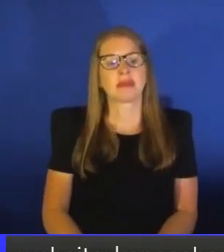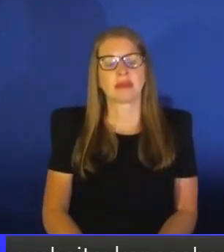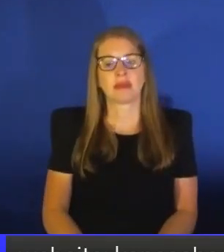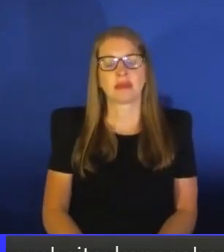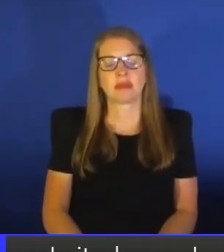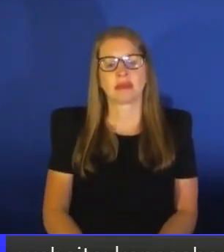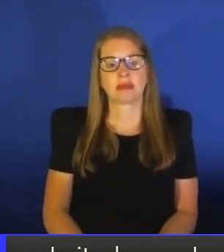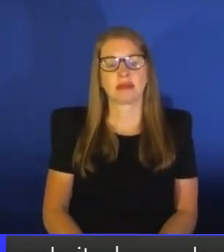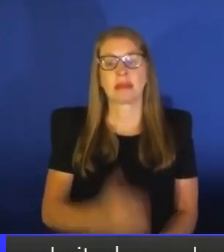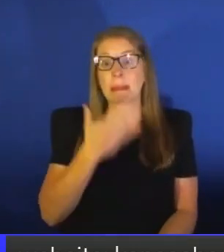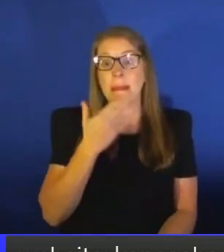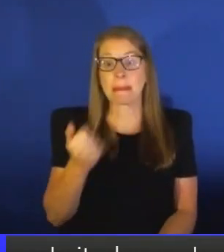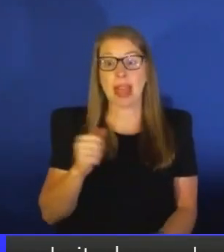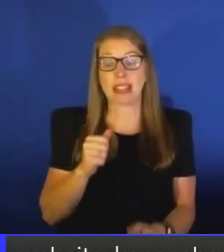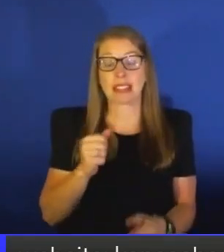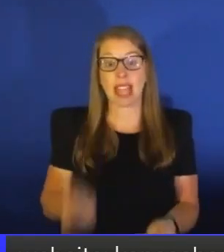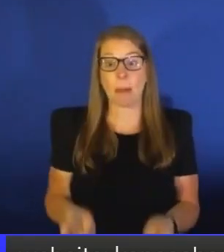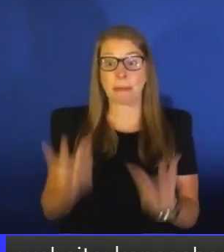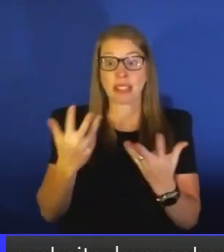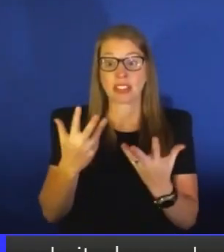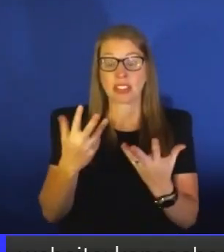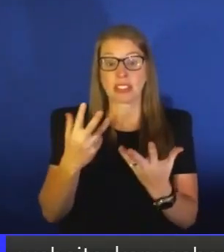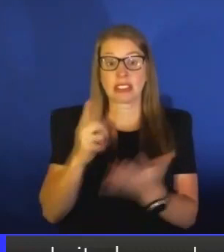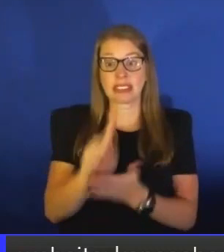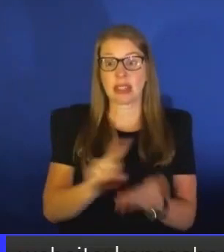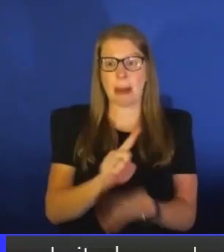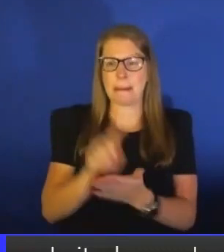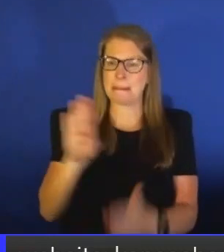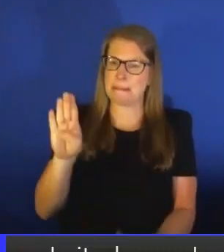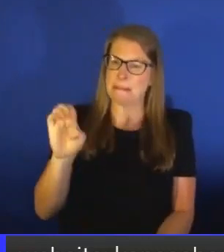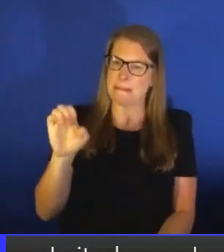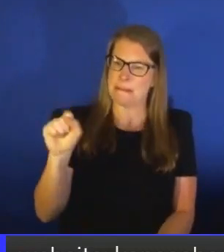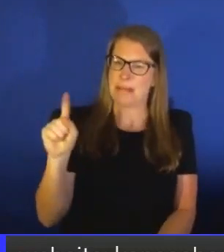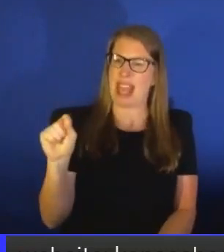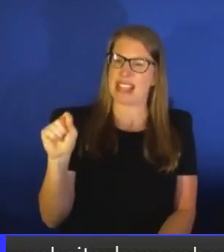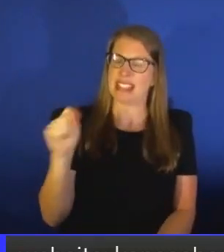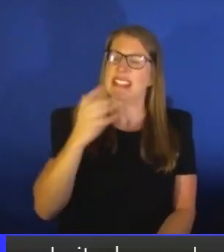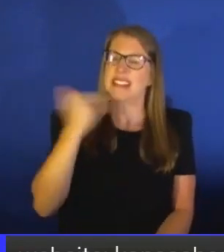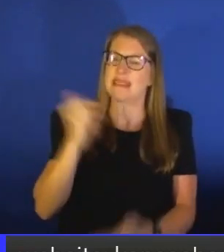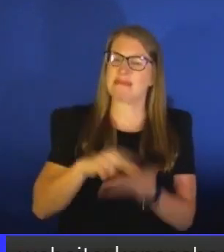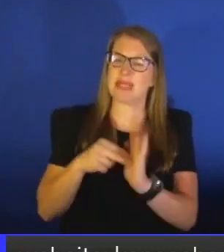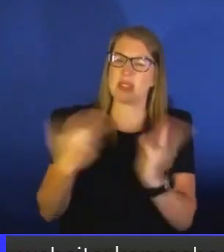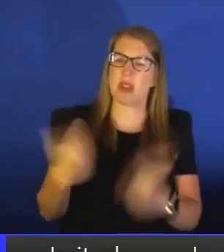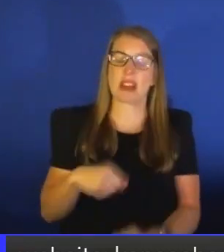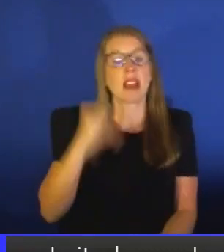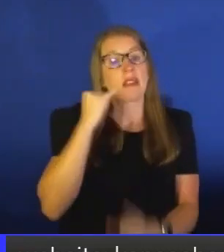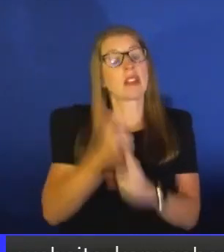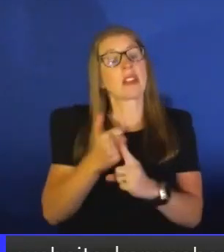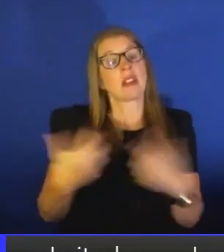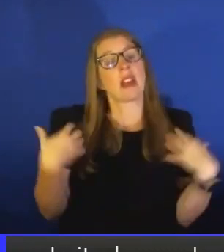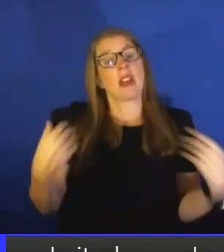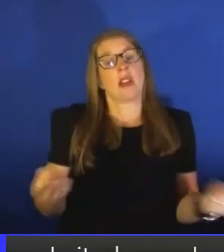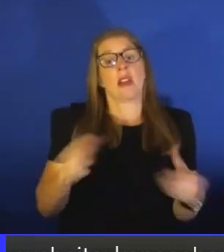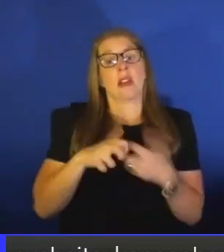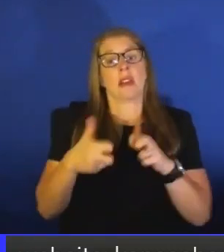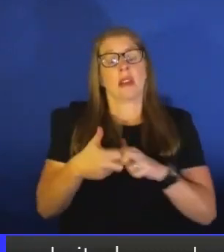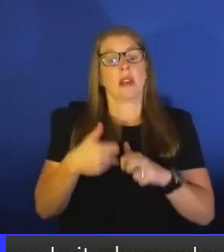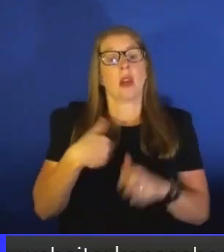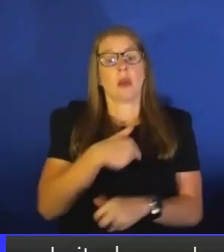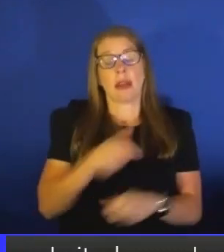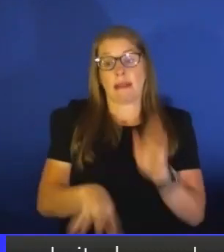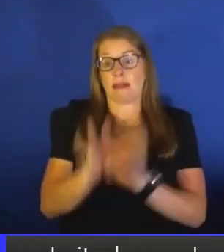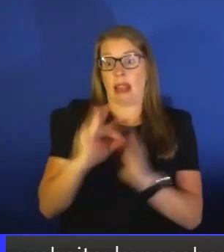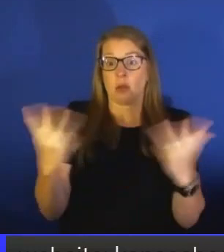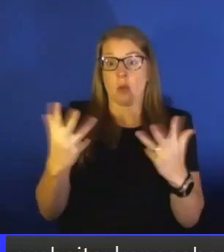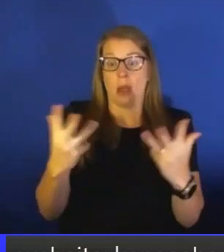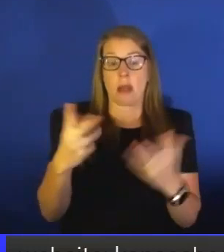best amount? Well, then you're going to have to define what best means. Mm-hmm. And if you've got a health issue and you may be, and what we find is